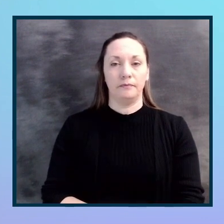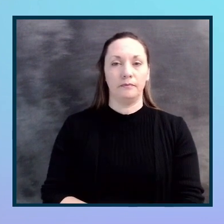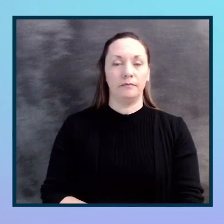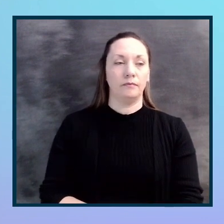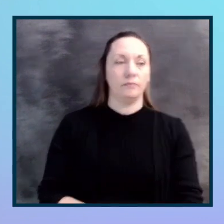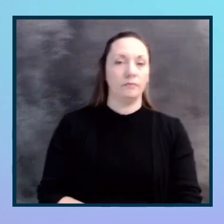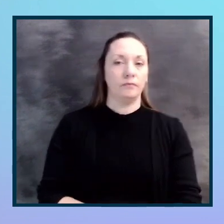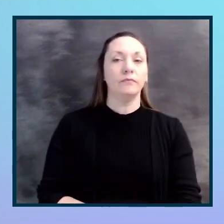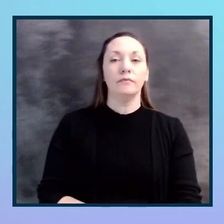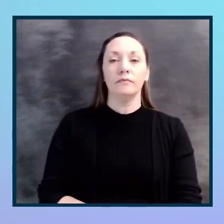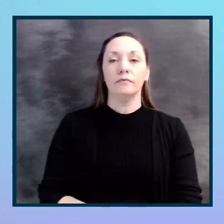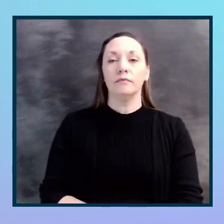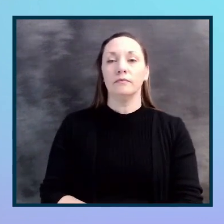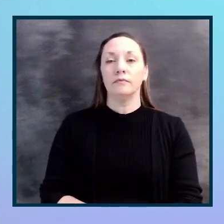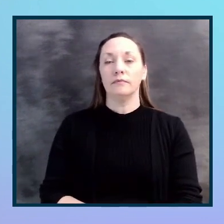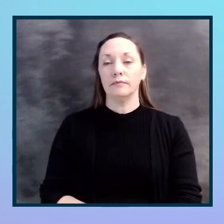Okay.